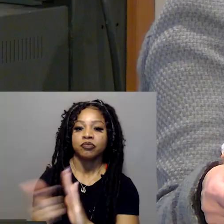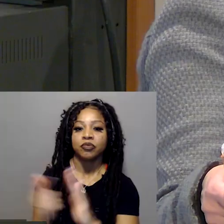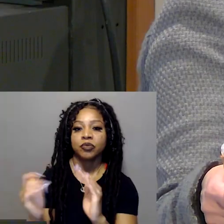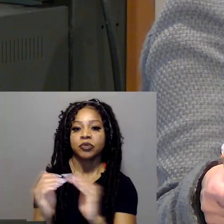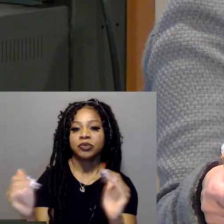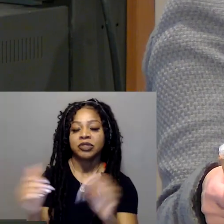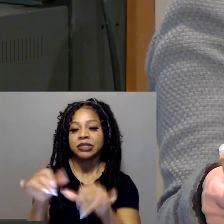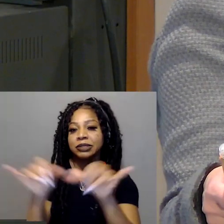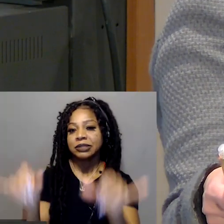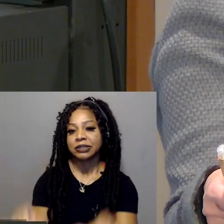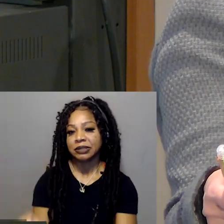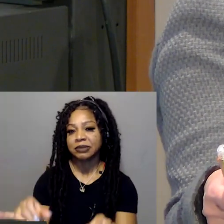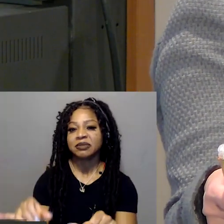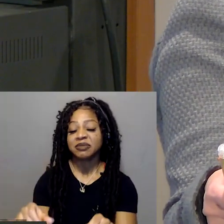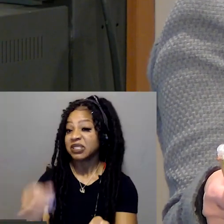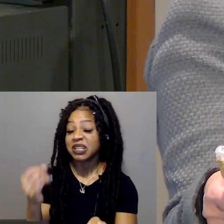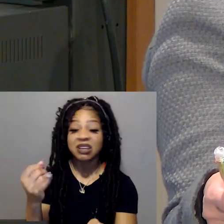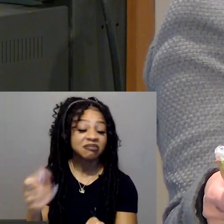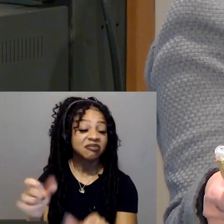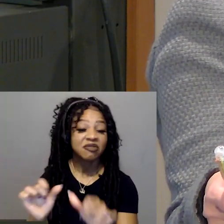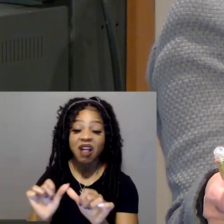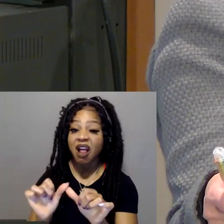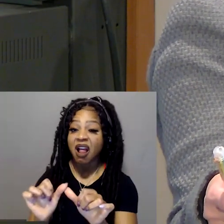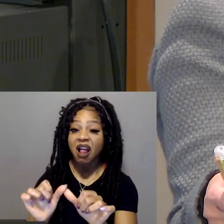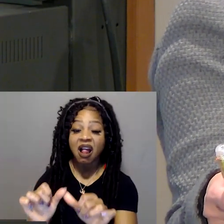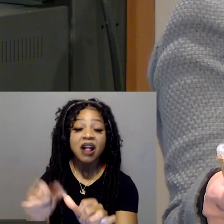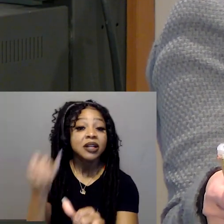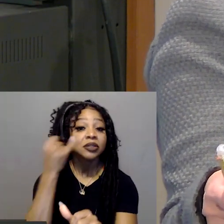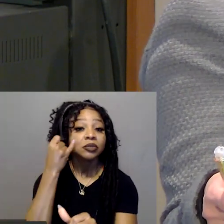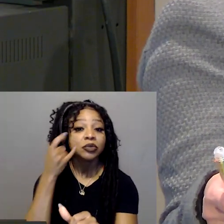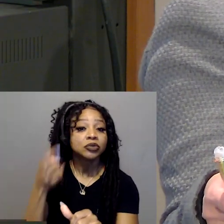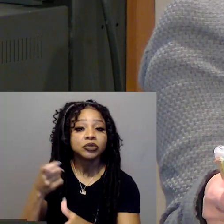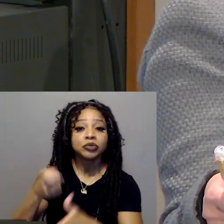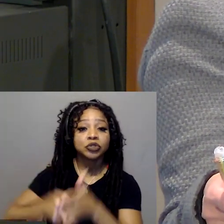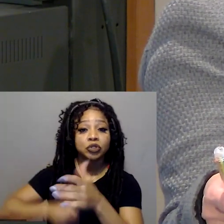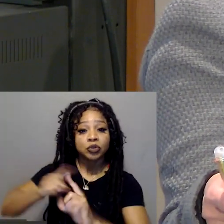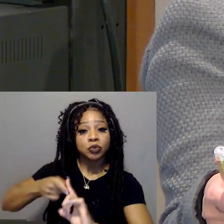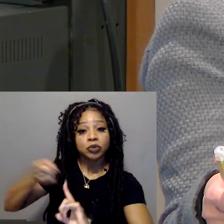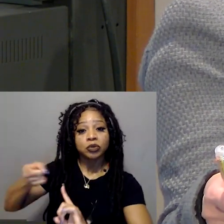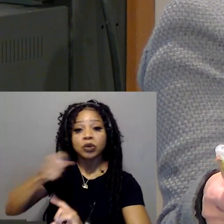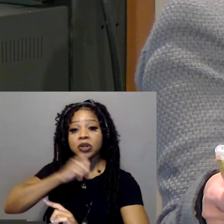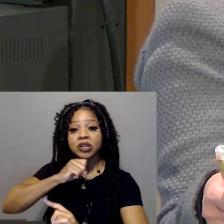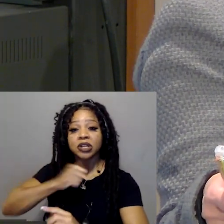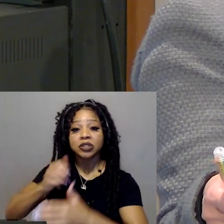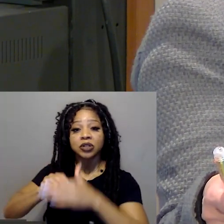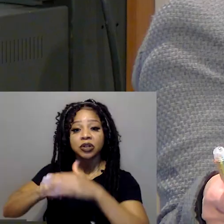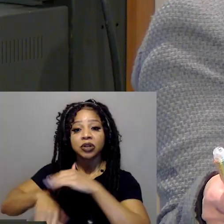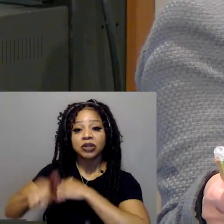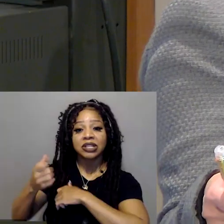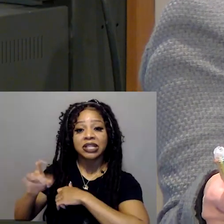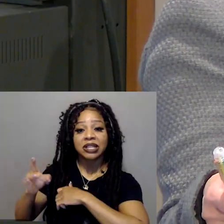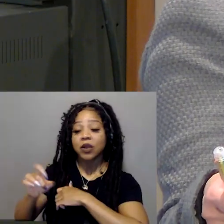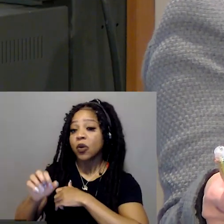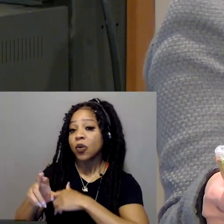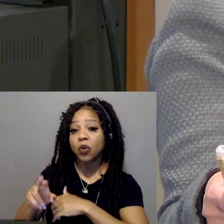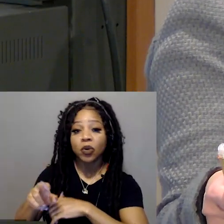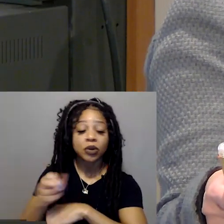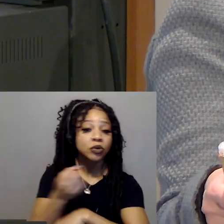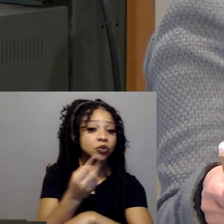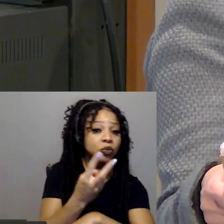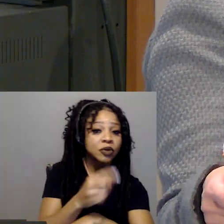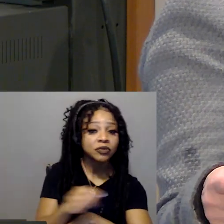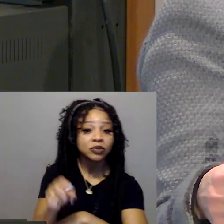time. If you were charged for an offense that occurred when you were under 18, when you were between 12 and